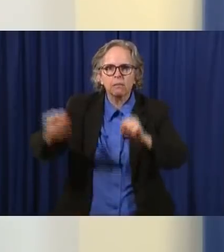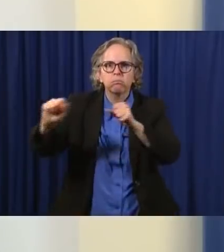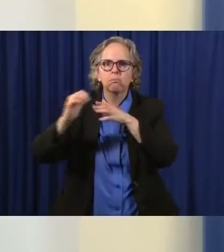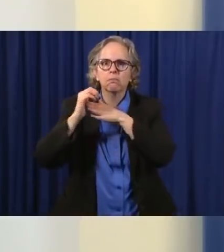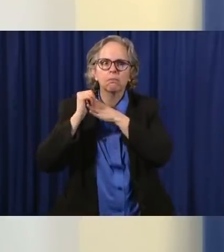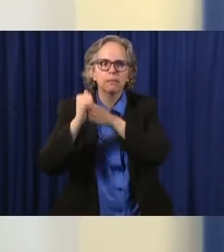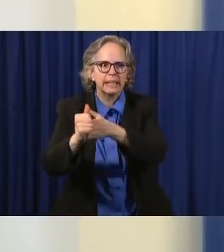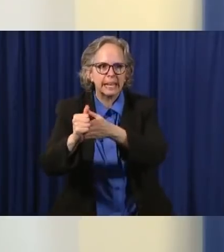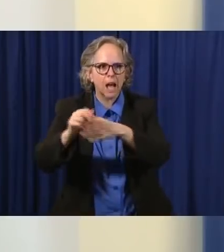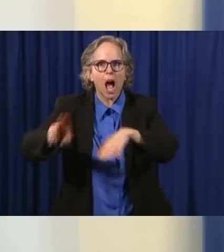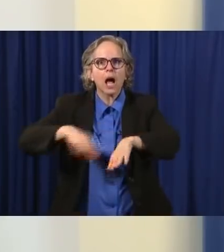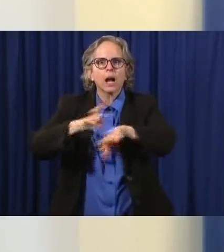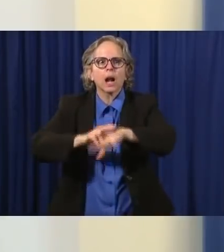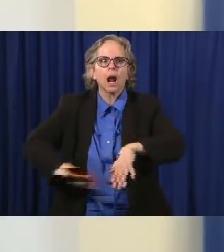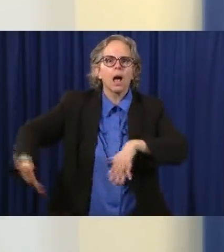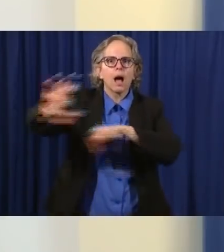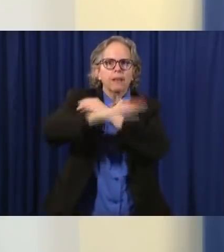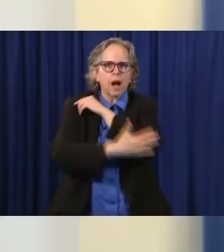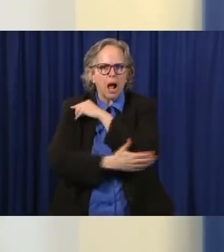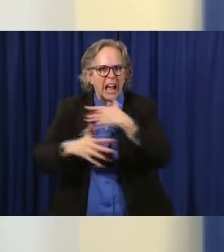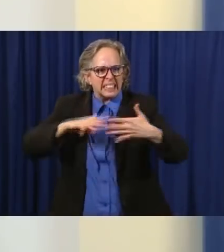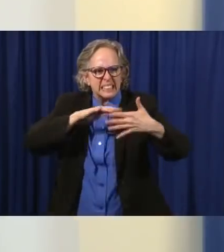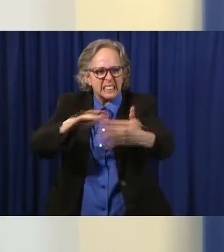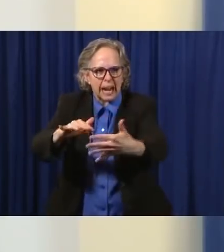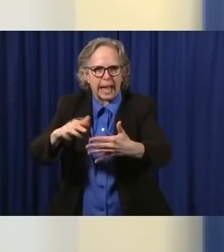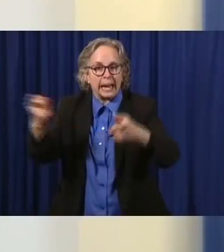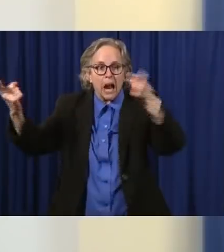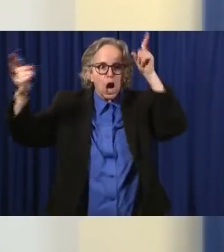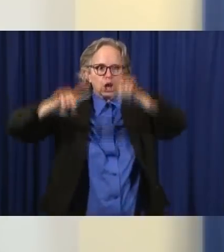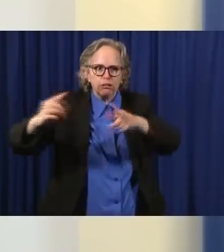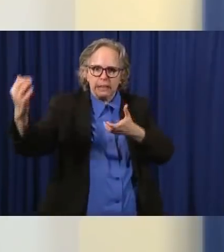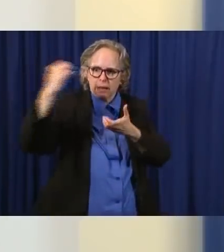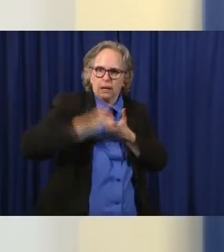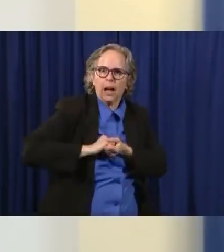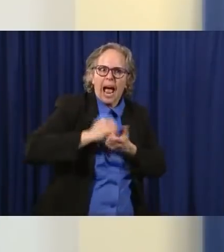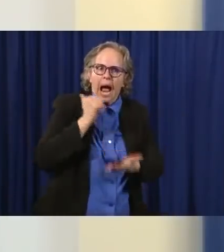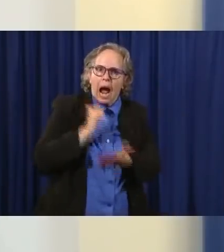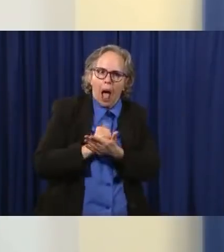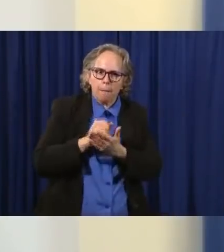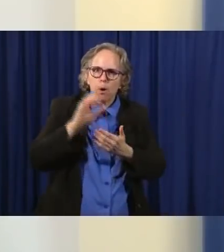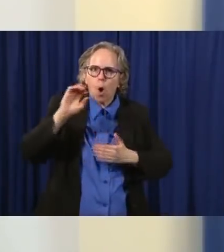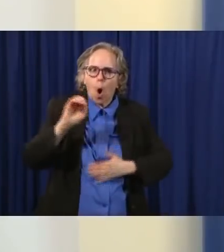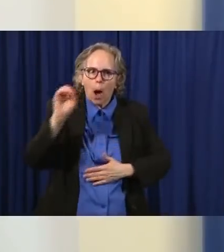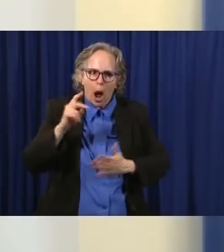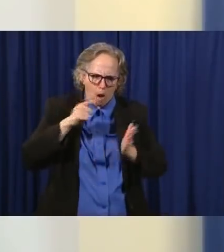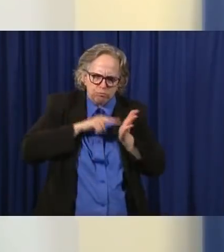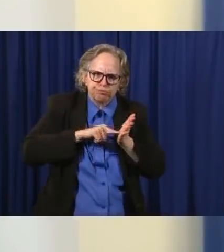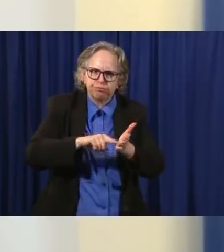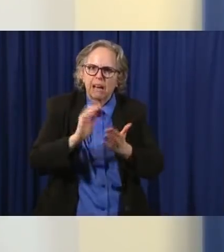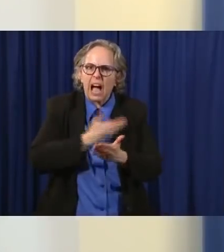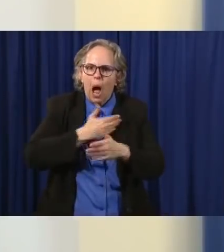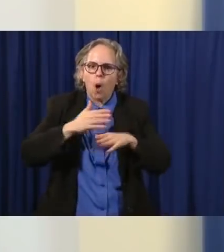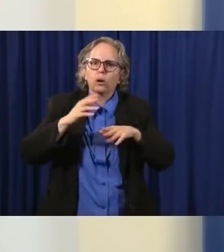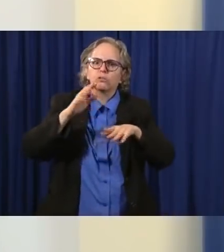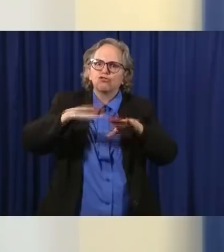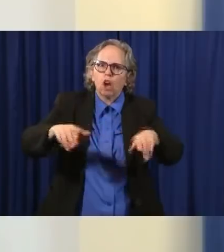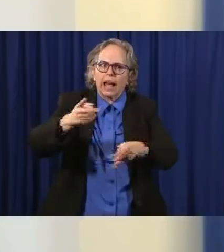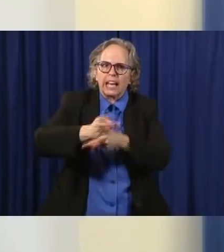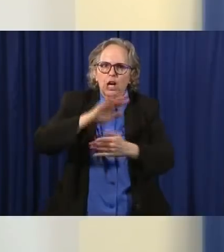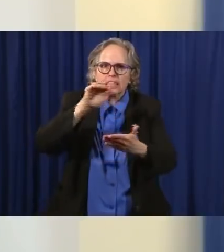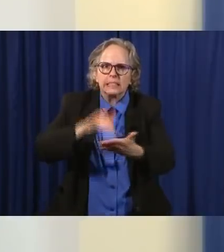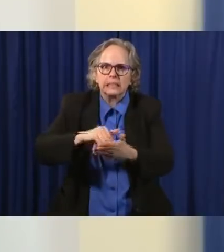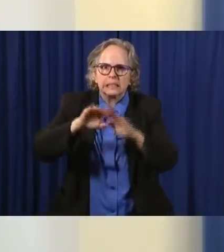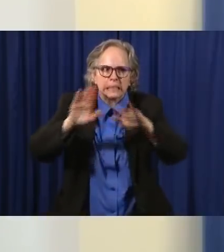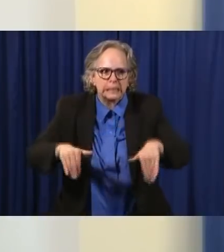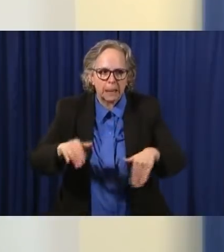Ohio dig a little deeper into our childcare system. So we are actually going to not only work with him on his national study, but